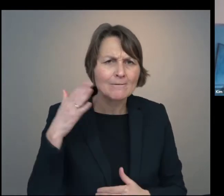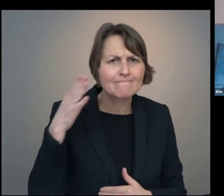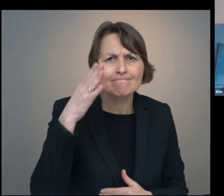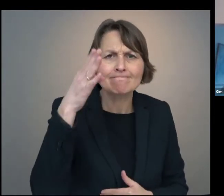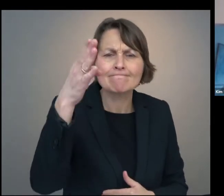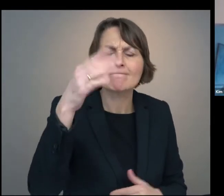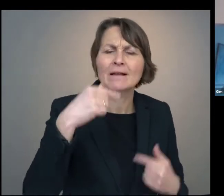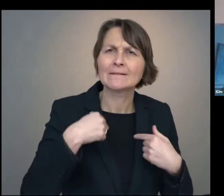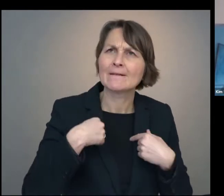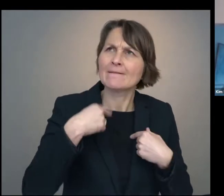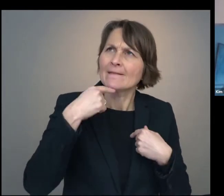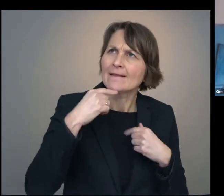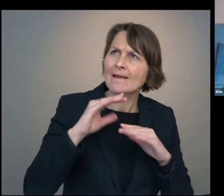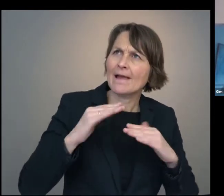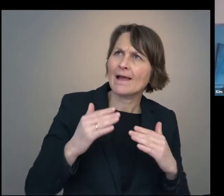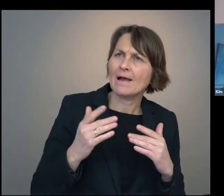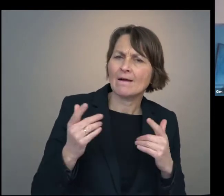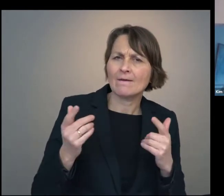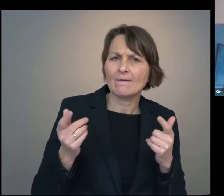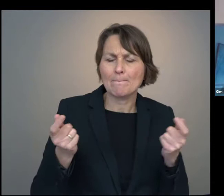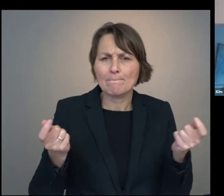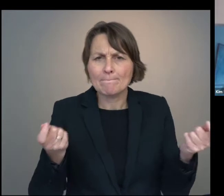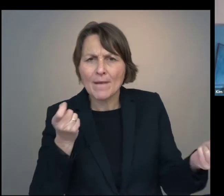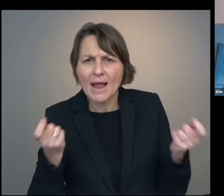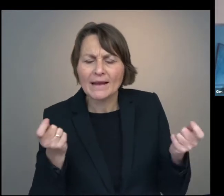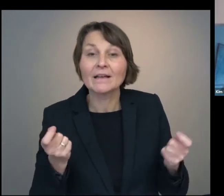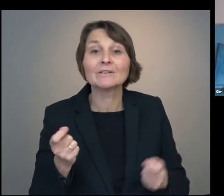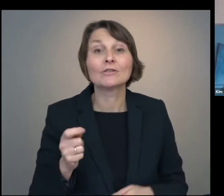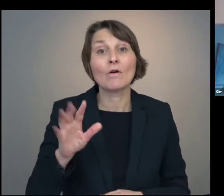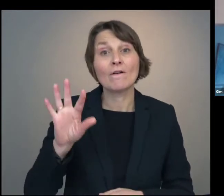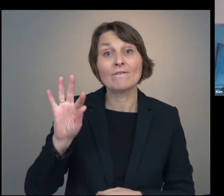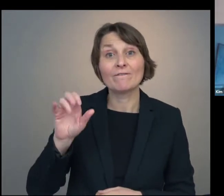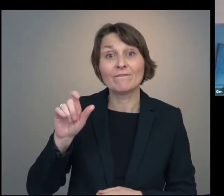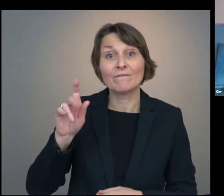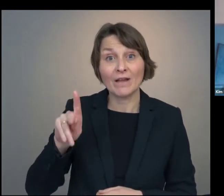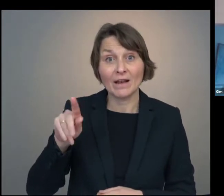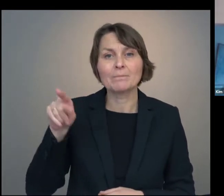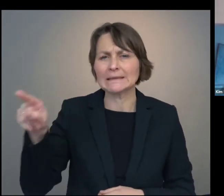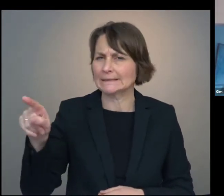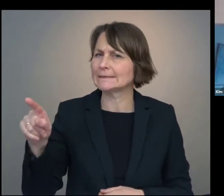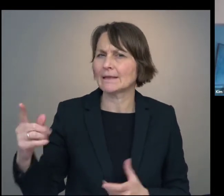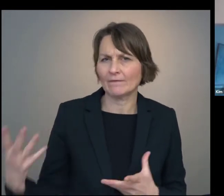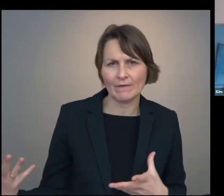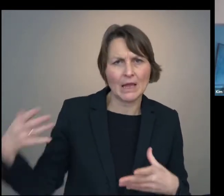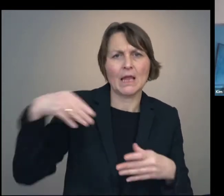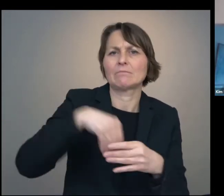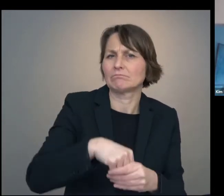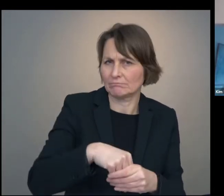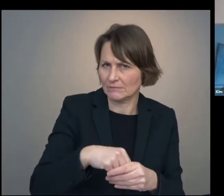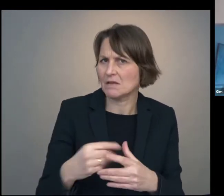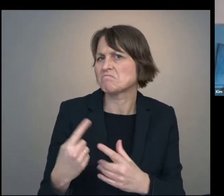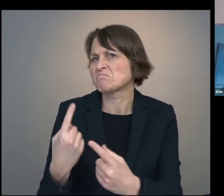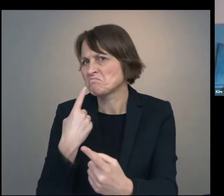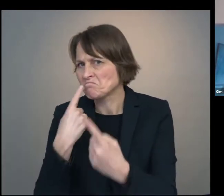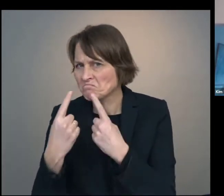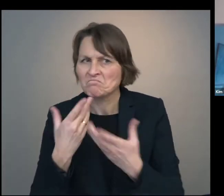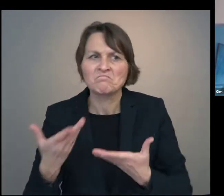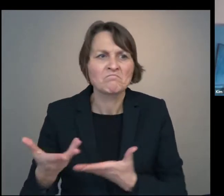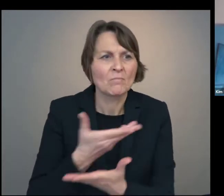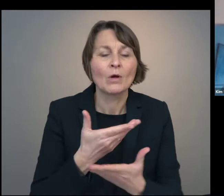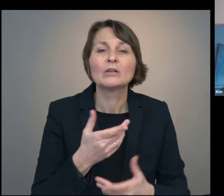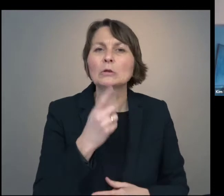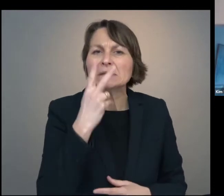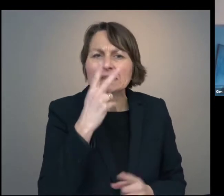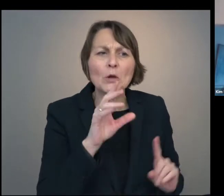management, product ownership. Filip is part of that, and we are actively looking to get product owners on board